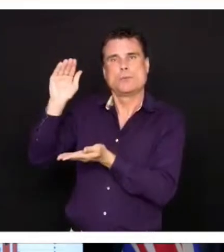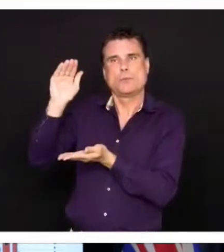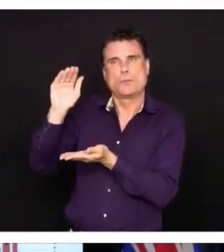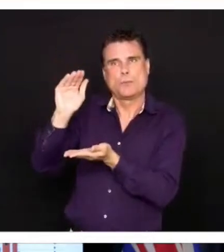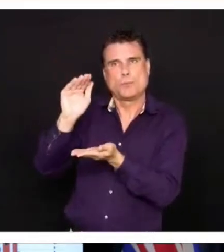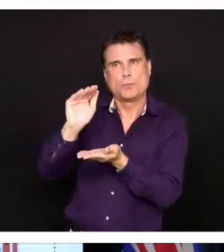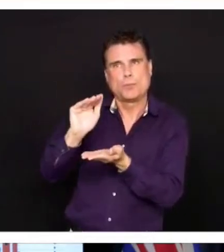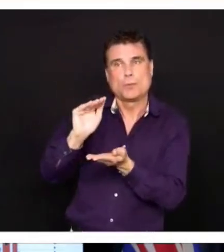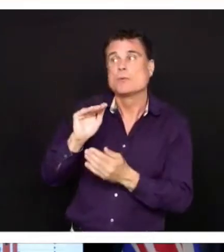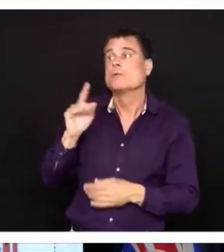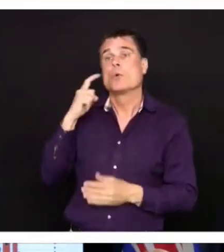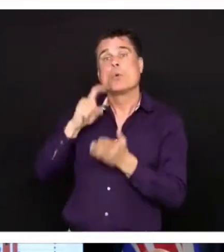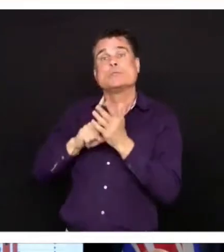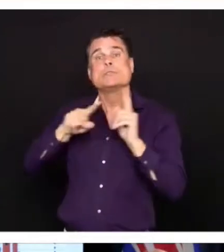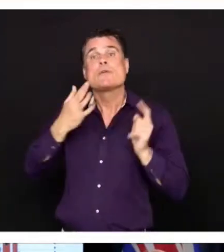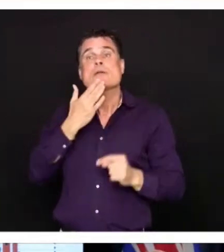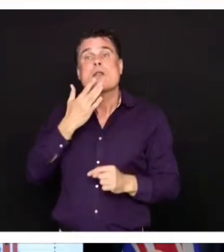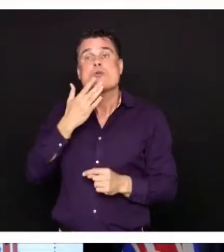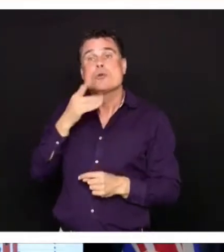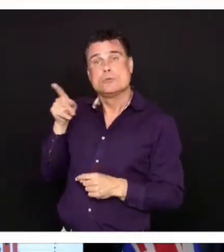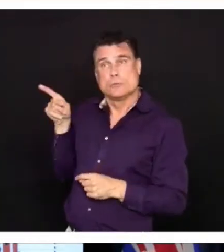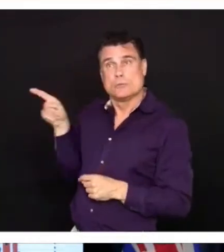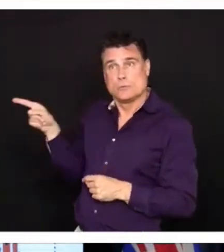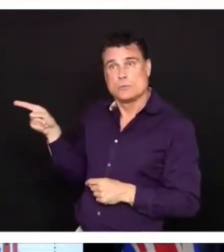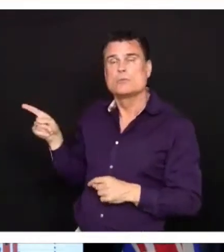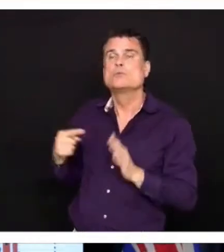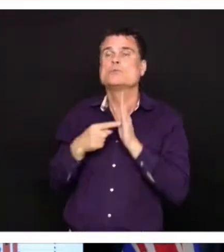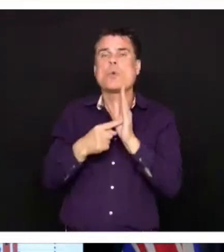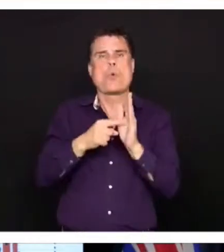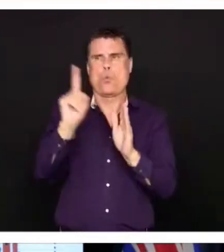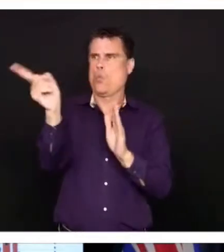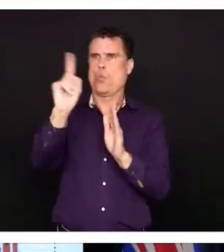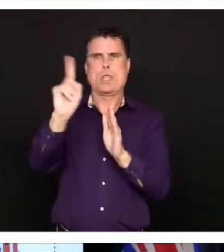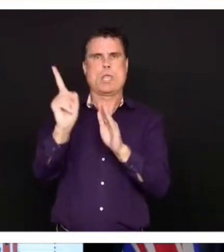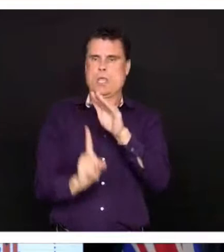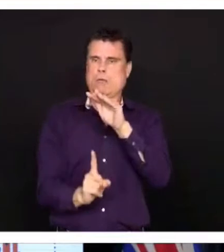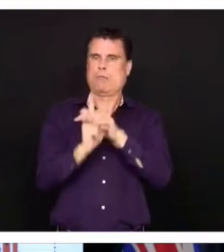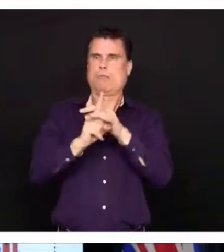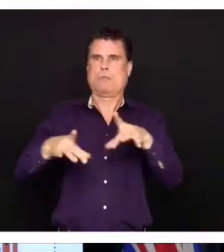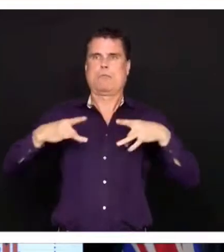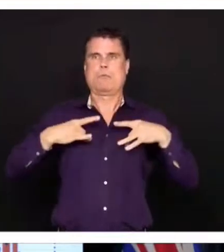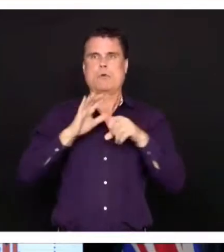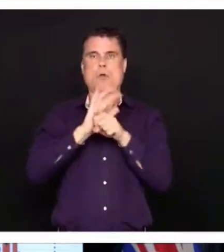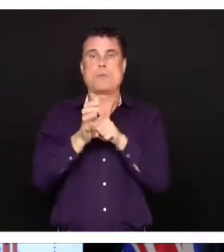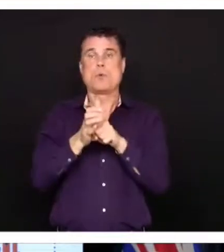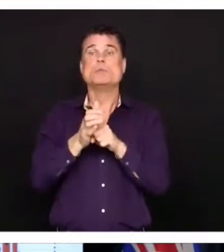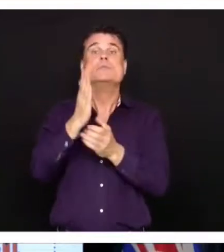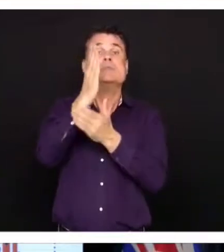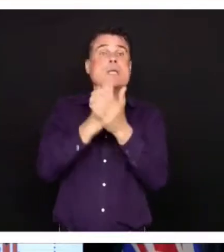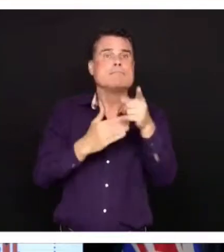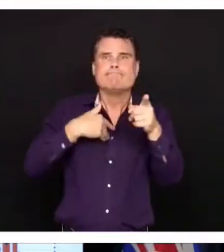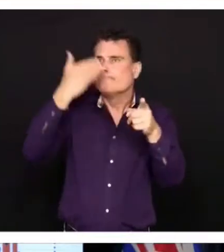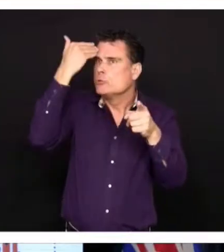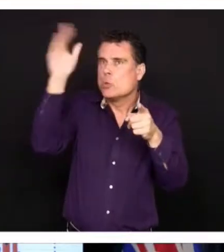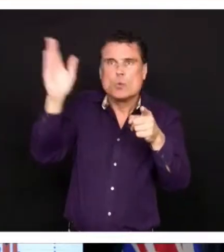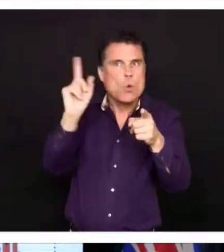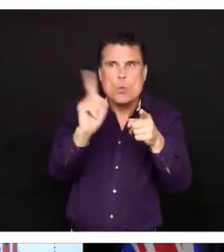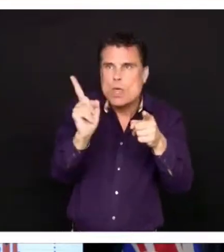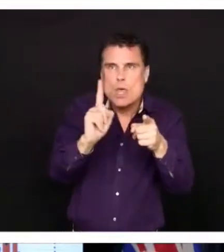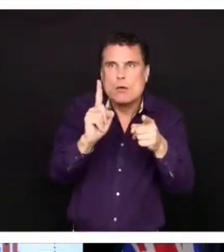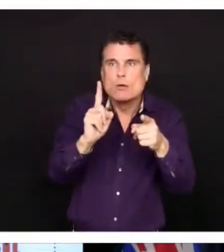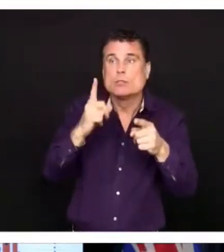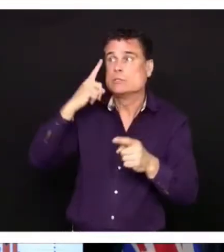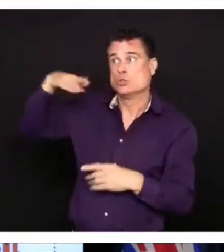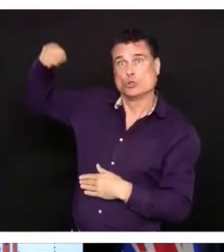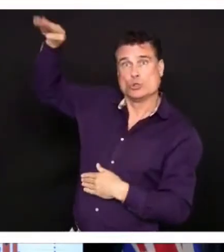And the bars on the bottom, the dark ones, the blue, that is people who